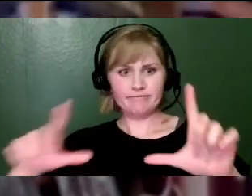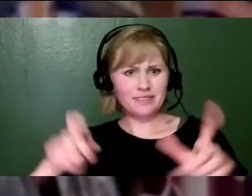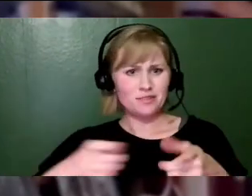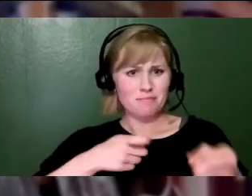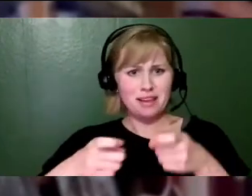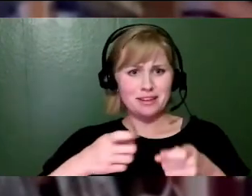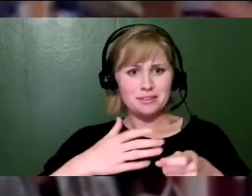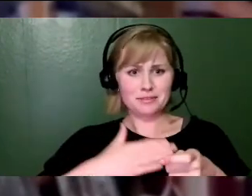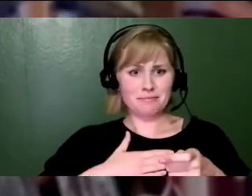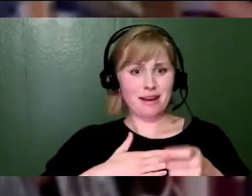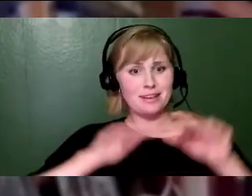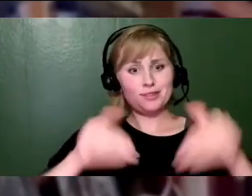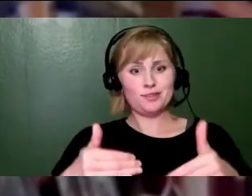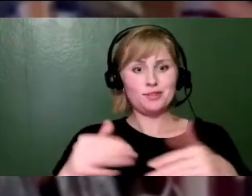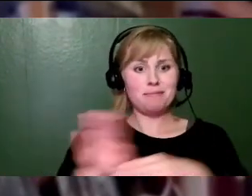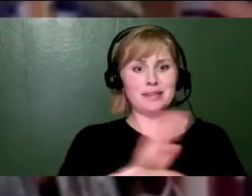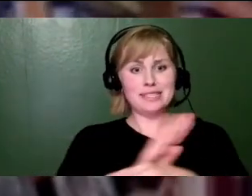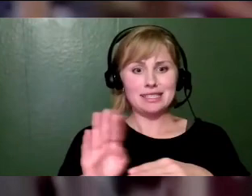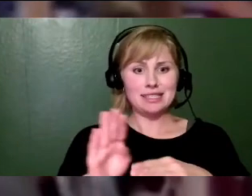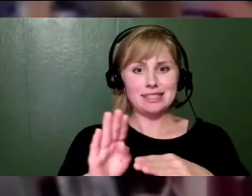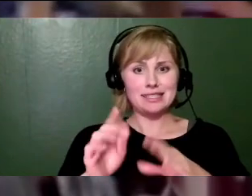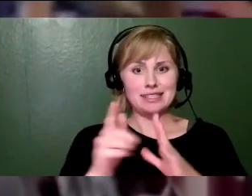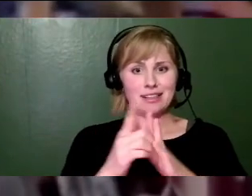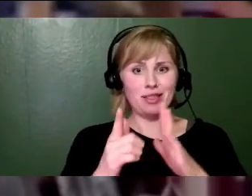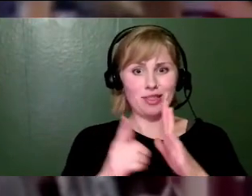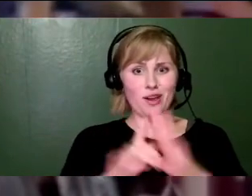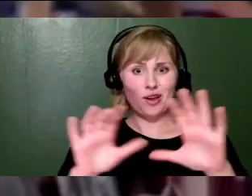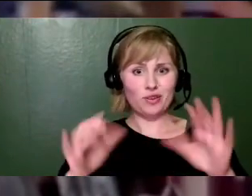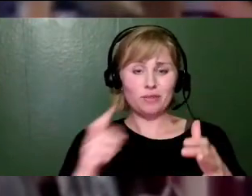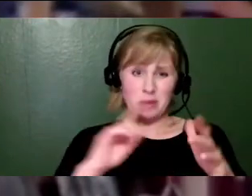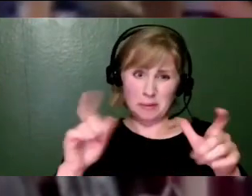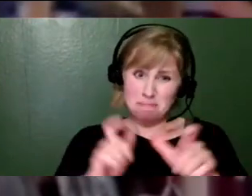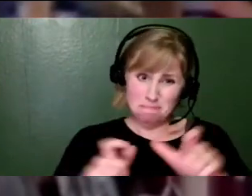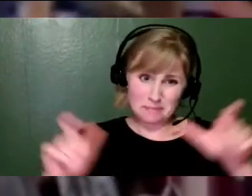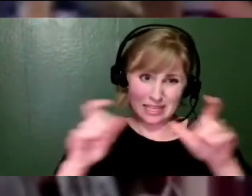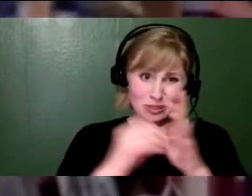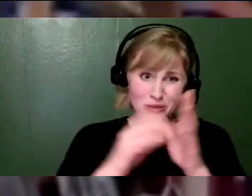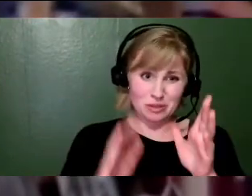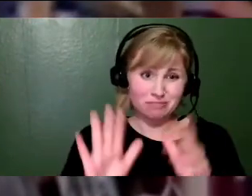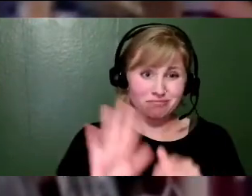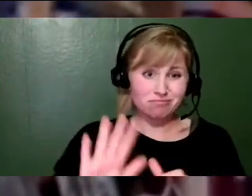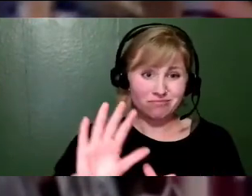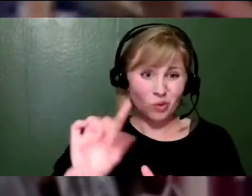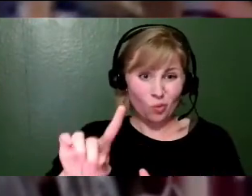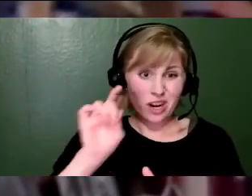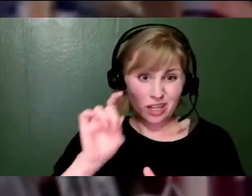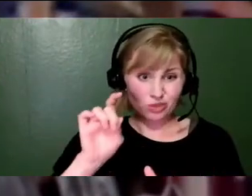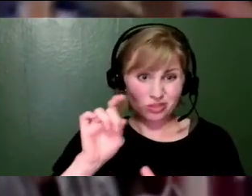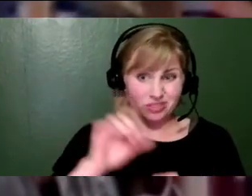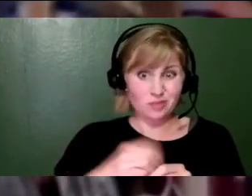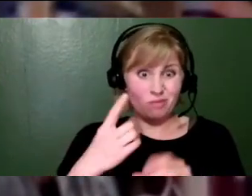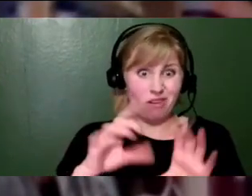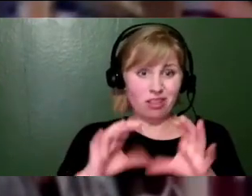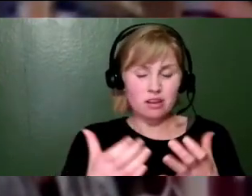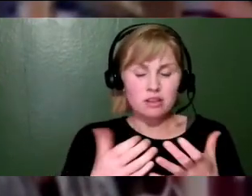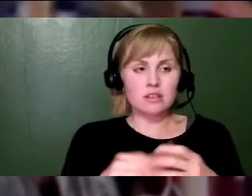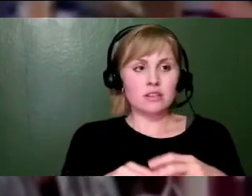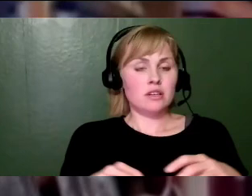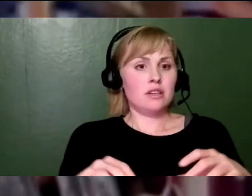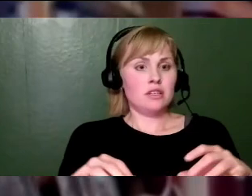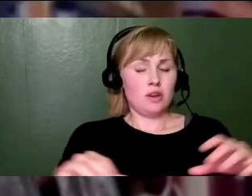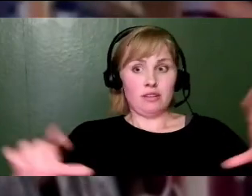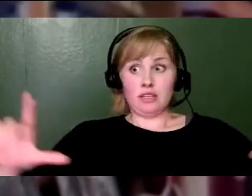introductory business law course, Business Associations, which is a very large group, roughly 100 students. But the positive side, I'd